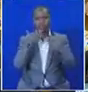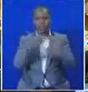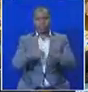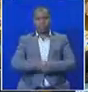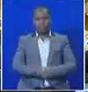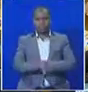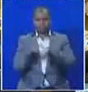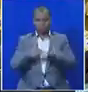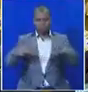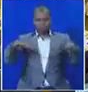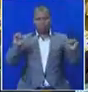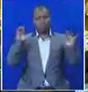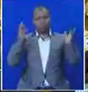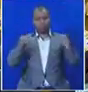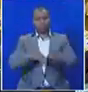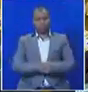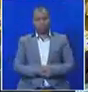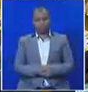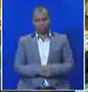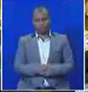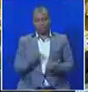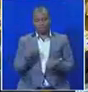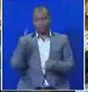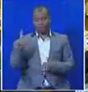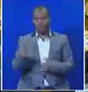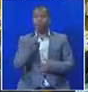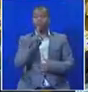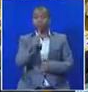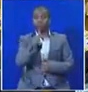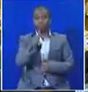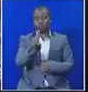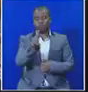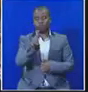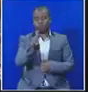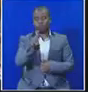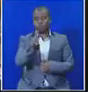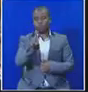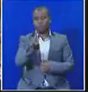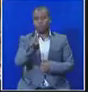I call upon the Honorable, the Leader of the Opposition.